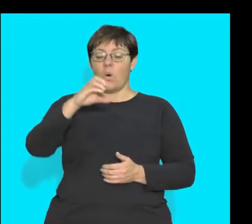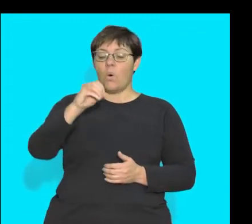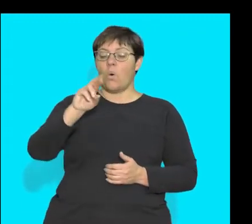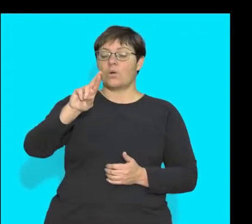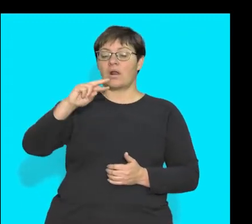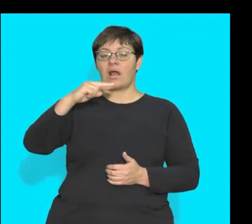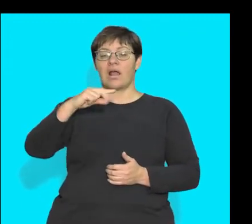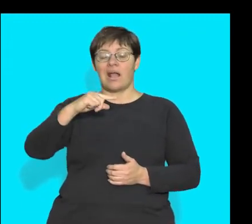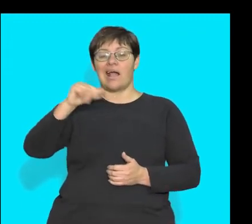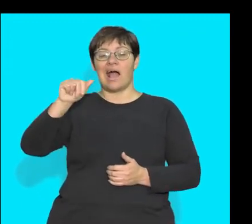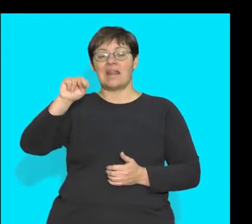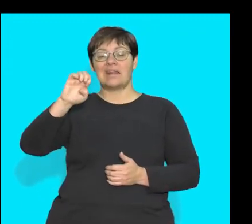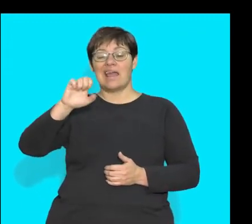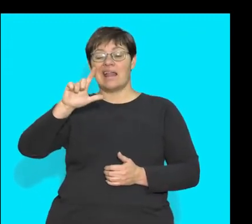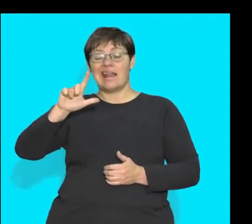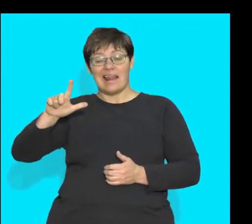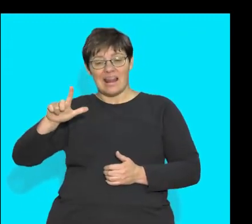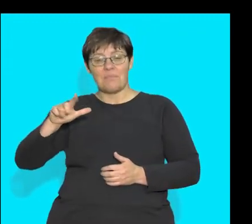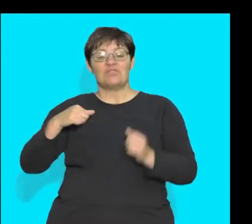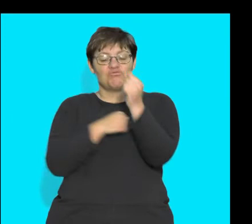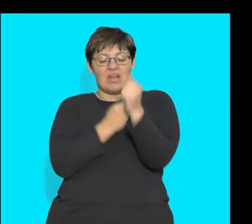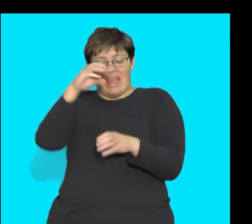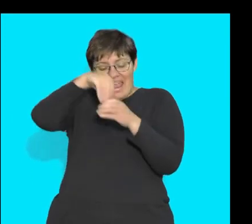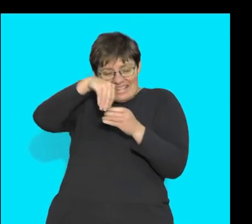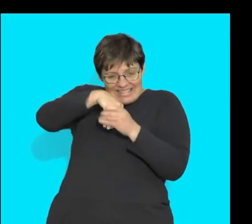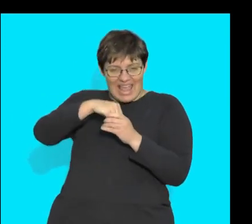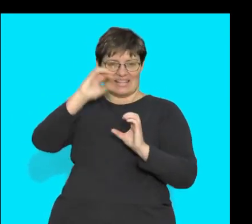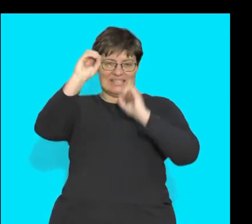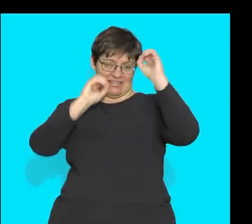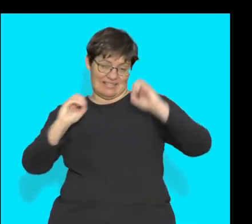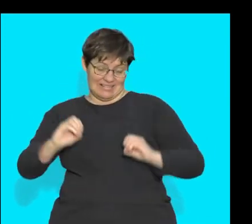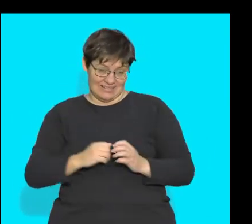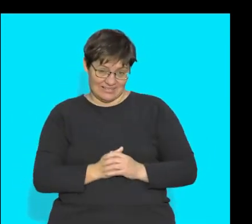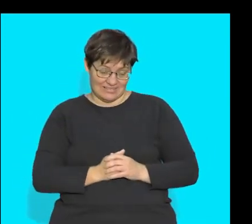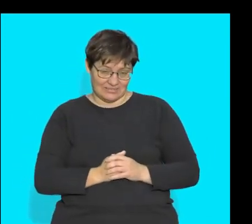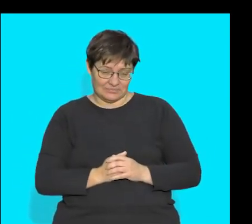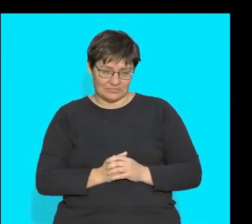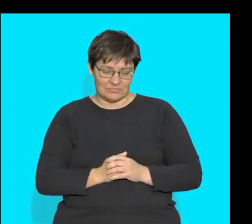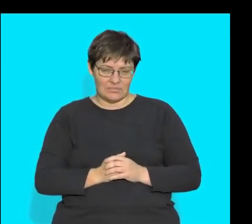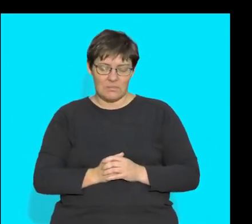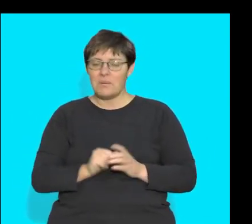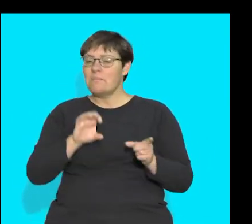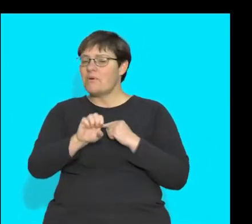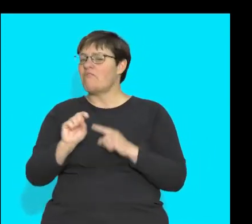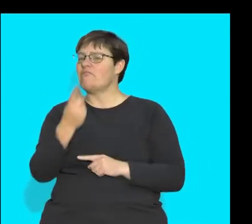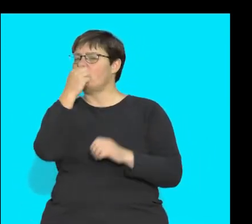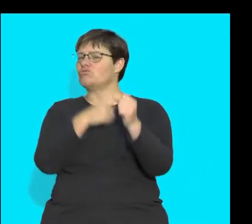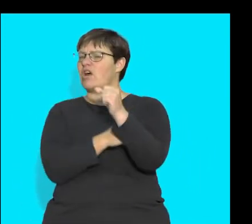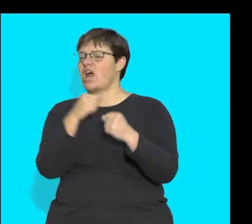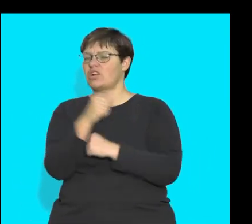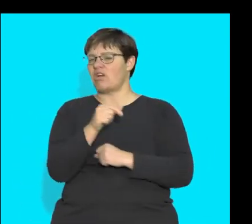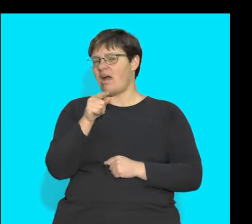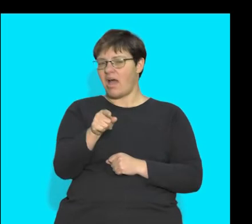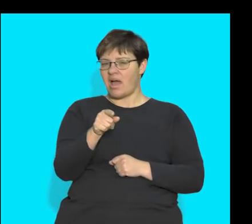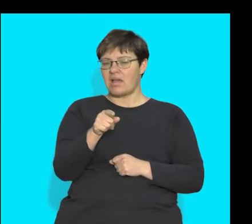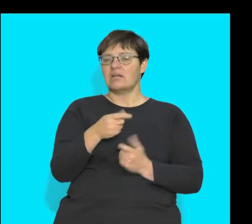An organelle is a structure inside the cell. Now, we find that the first structure, when